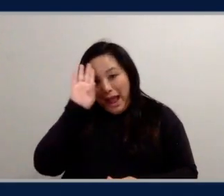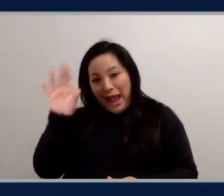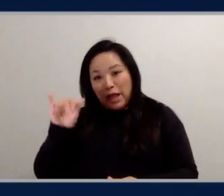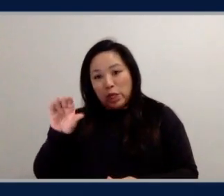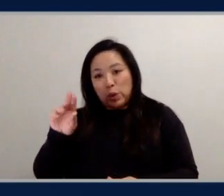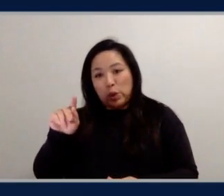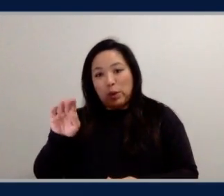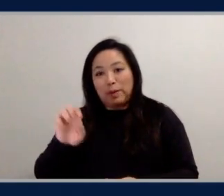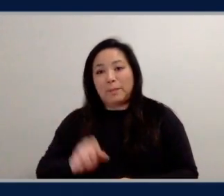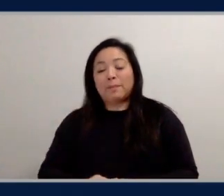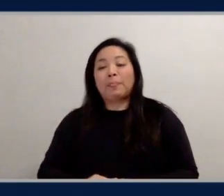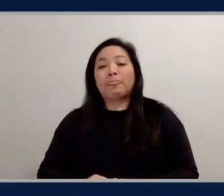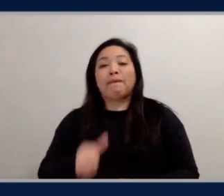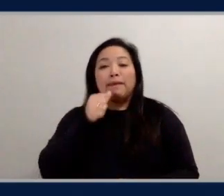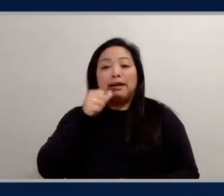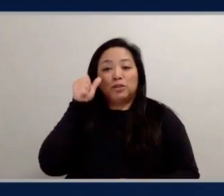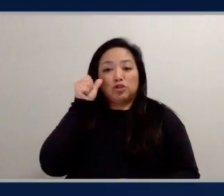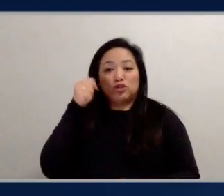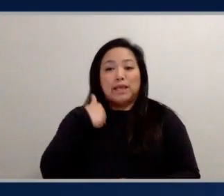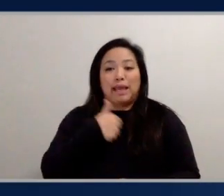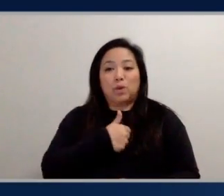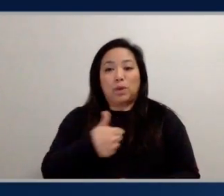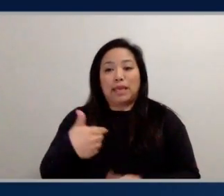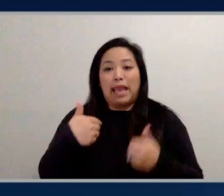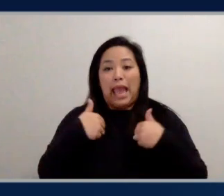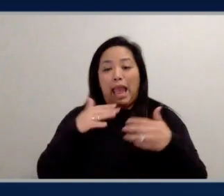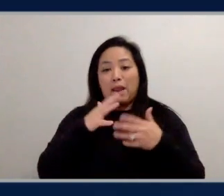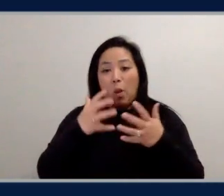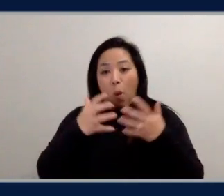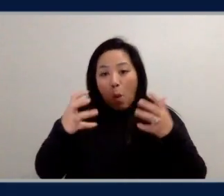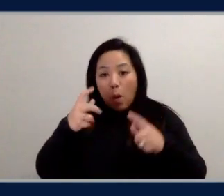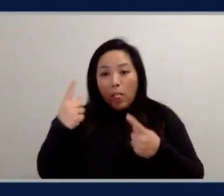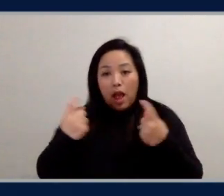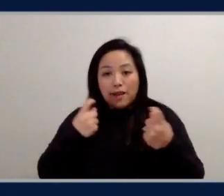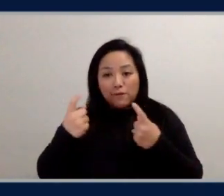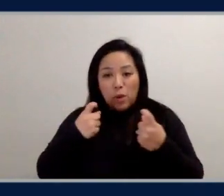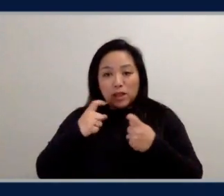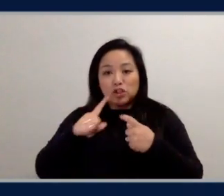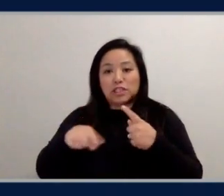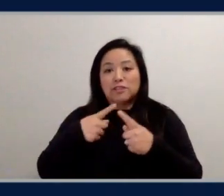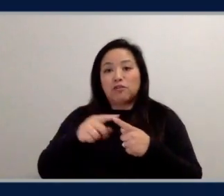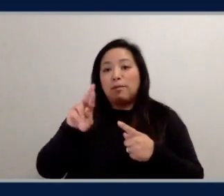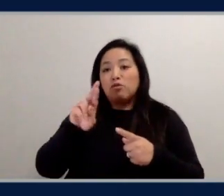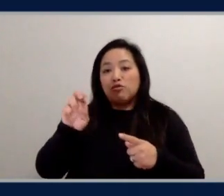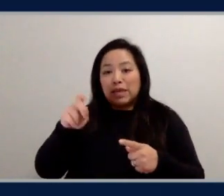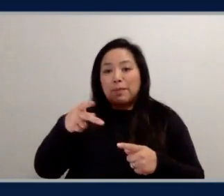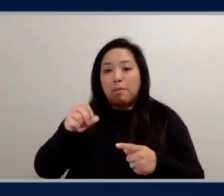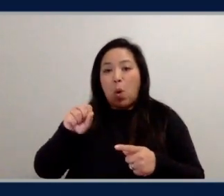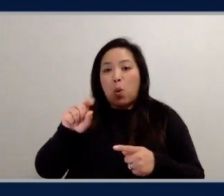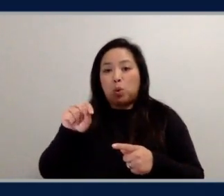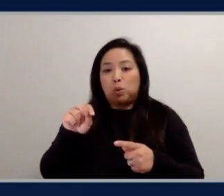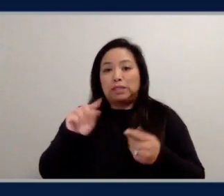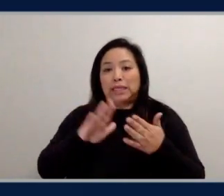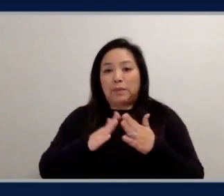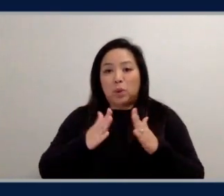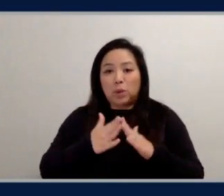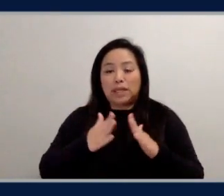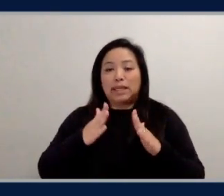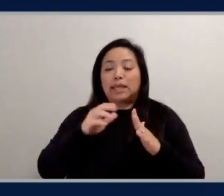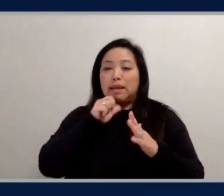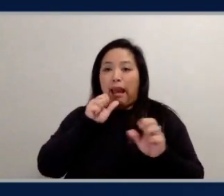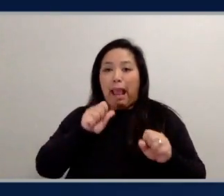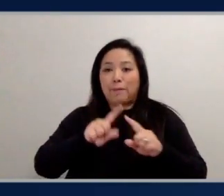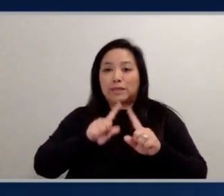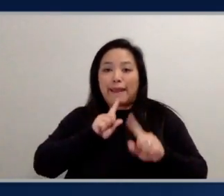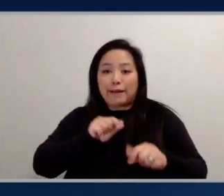so yesterday, we had a whole lot of questions from our repost community of users and stuff. We didn't get to everything.